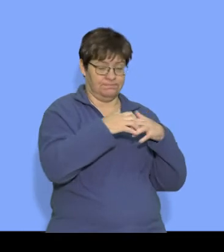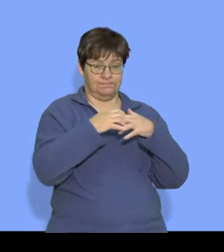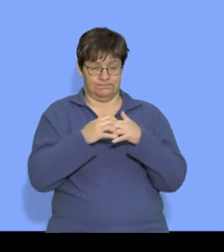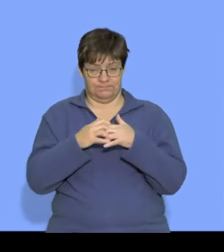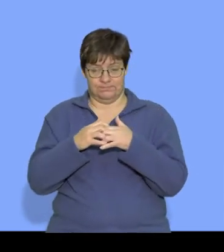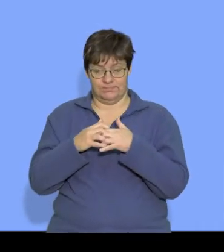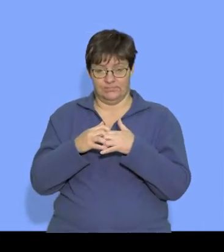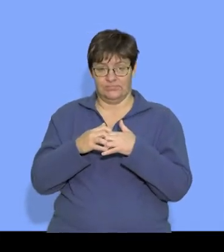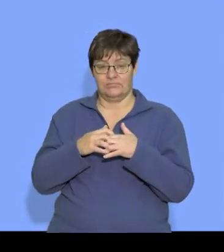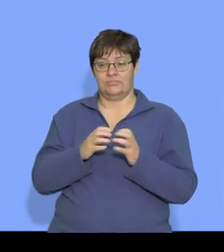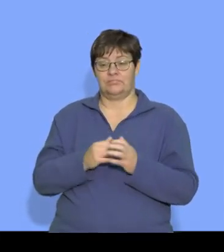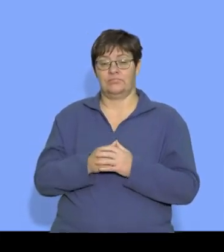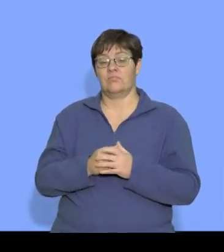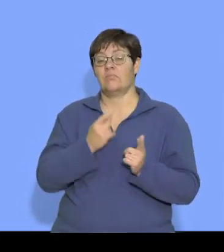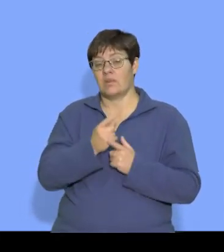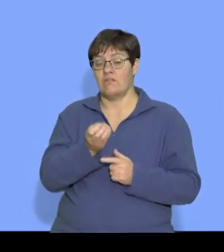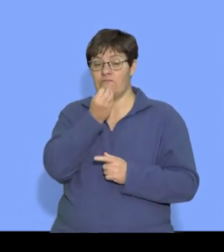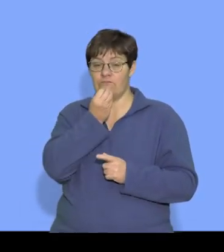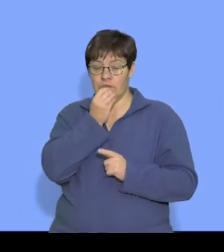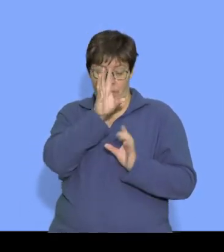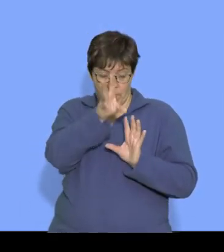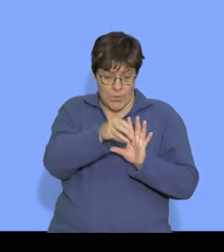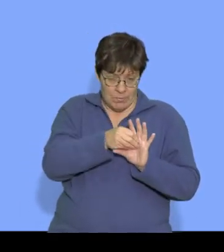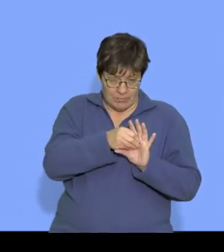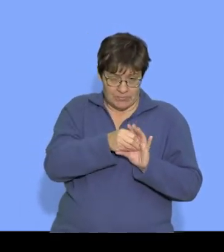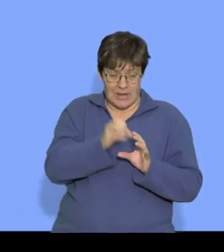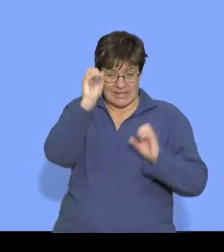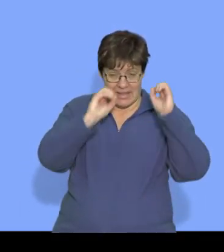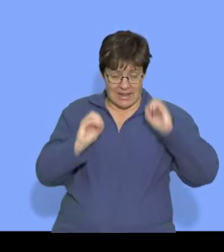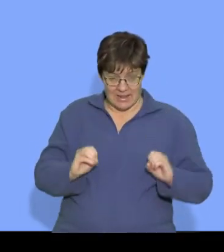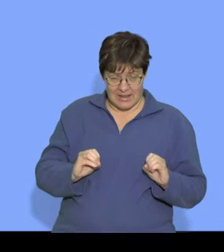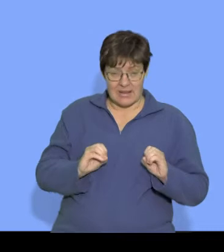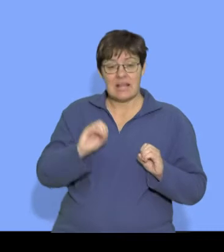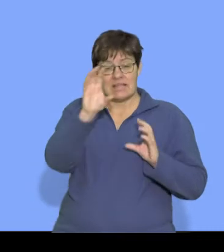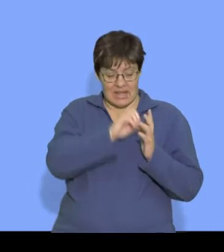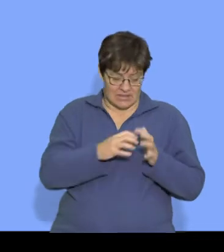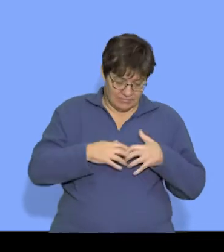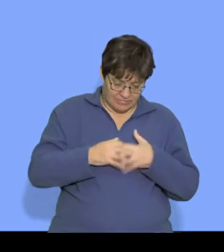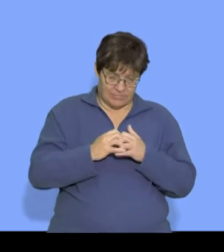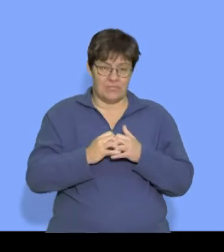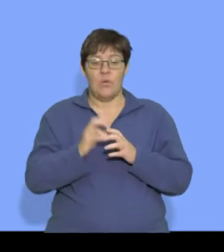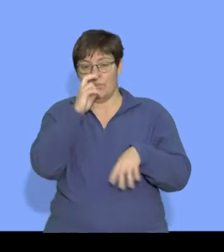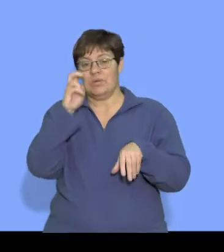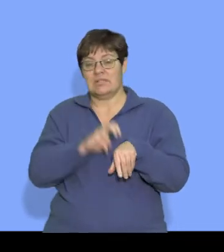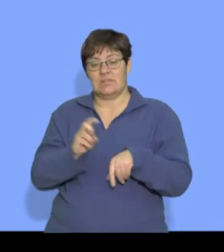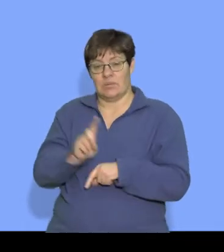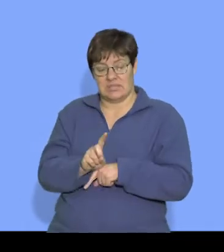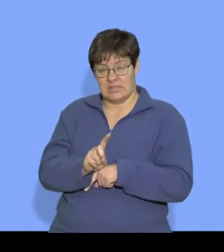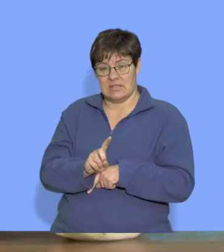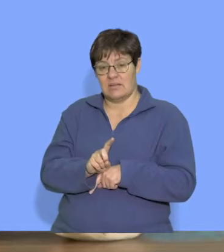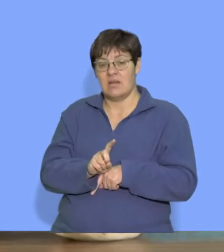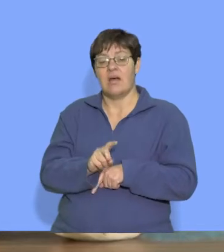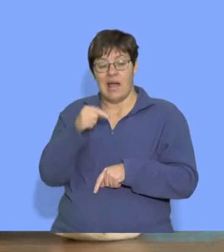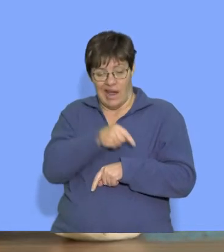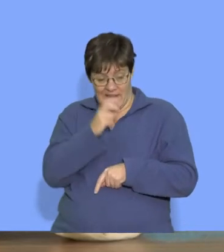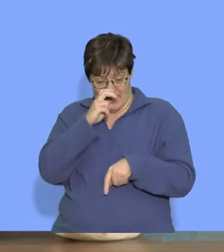to put together. And so when those nutrients are absorbed by cells, the cells will put together the building